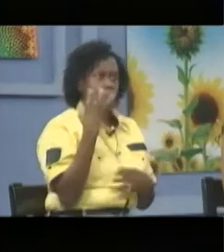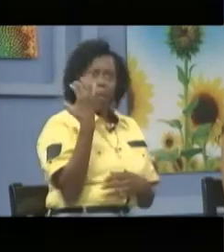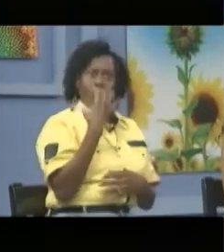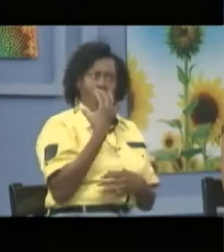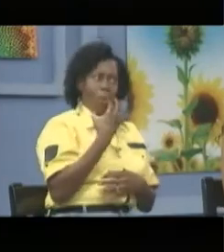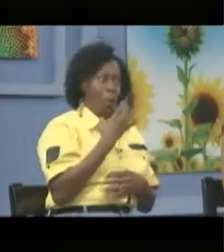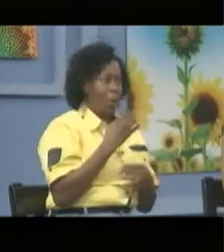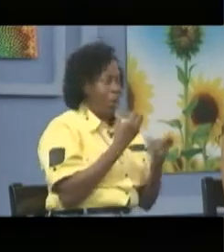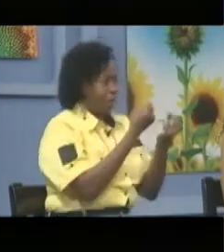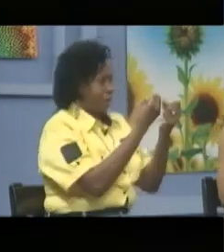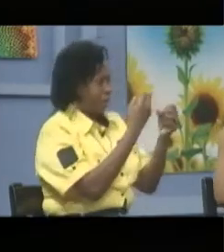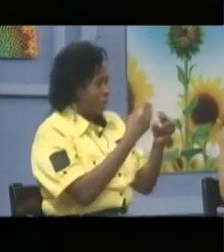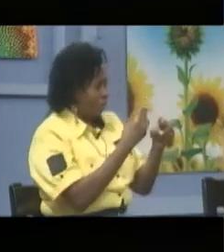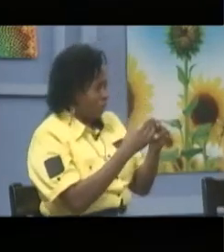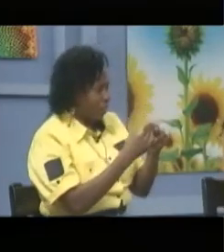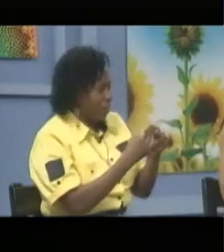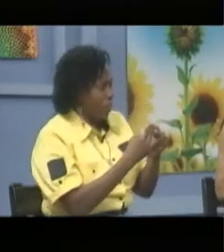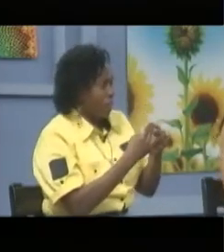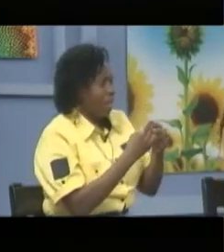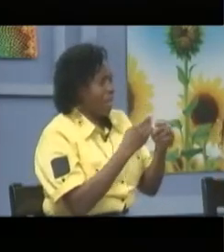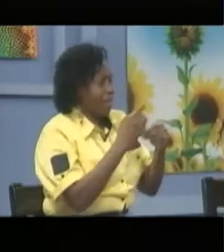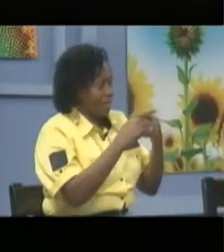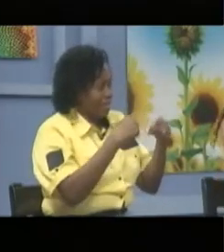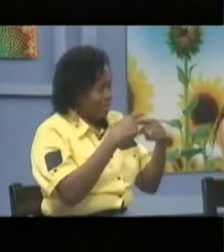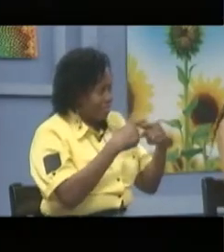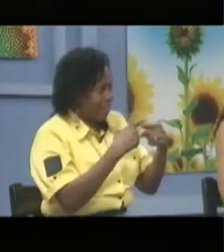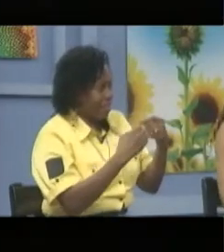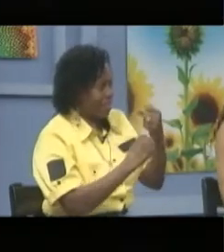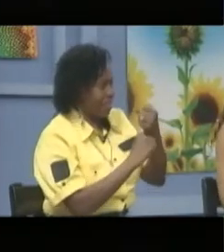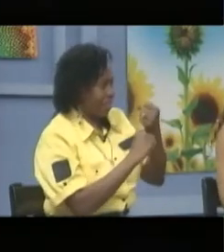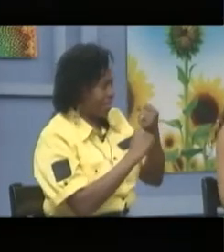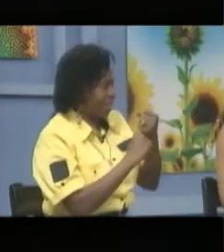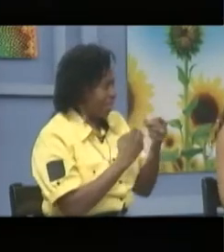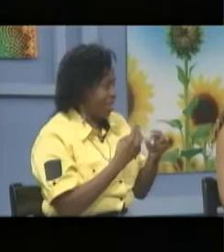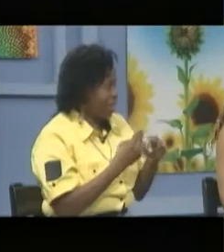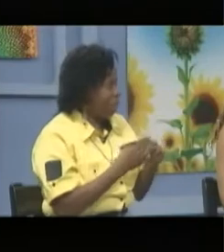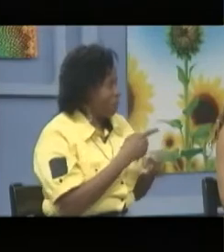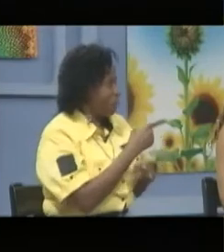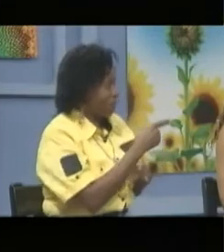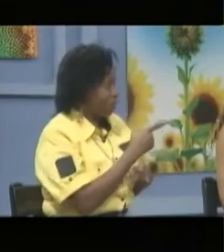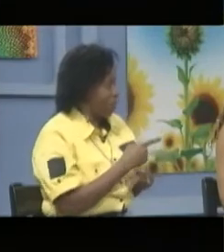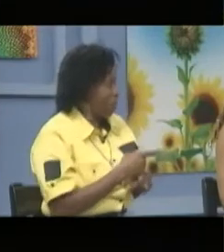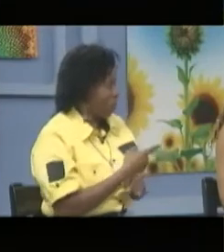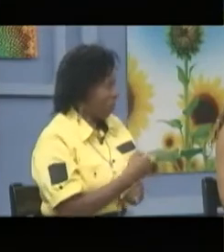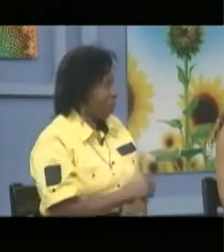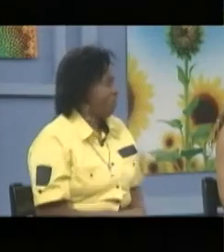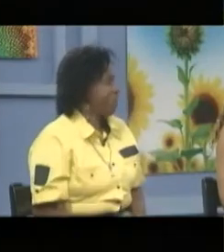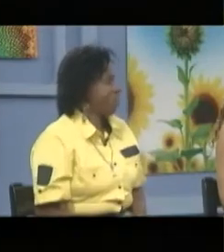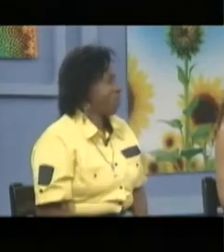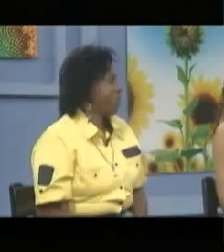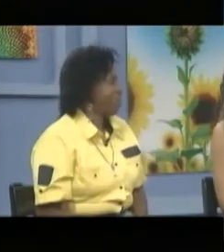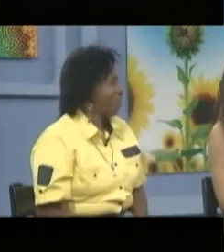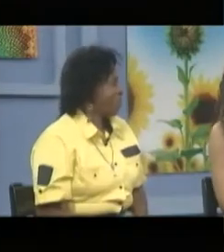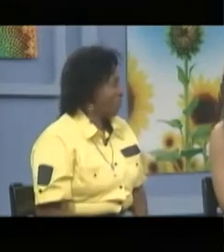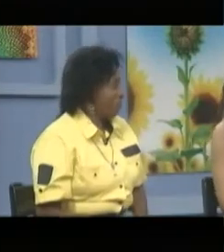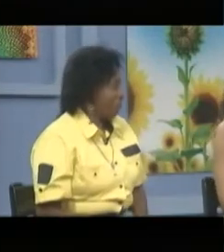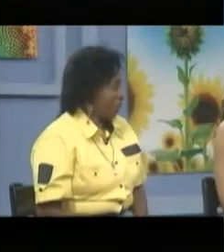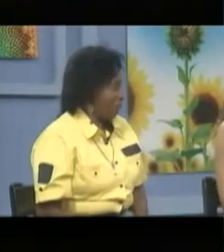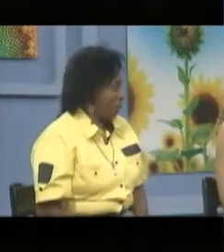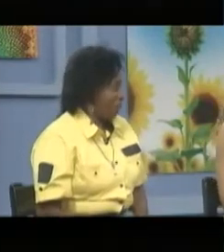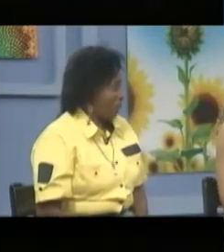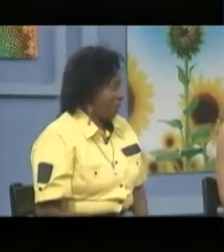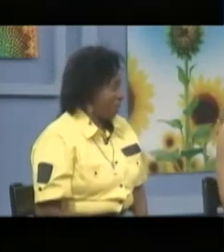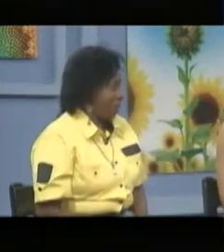my name, I can say my foundation name. What do you know? Alright, I can say, my name is... Ah! They've